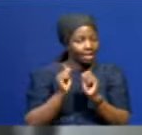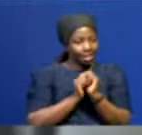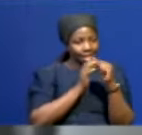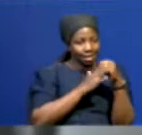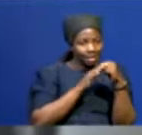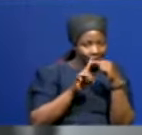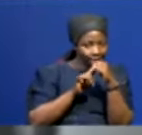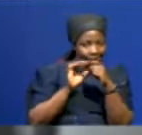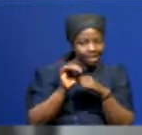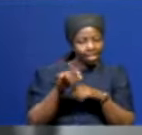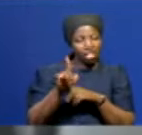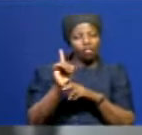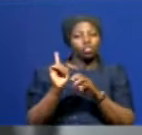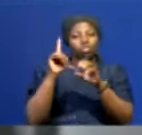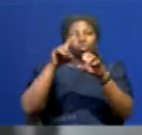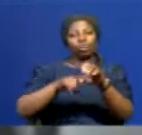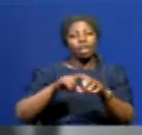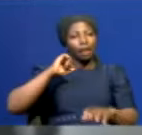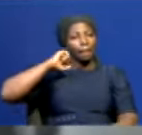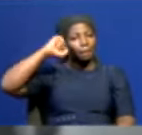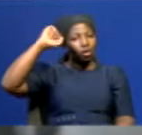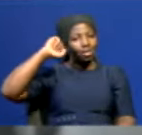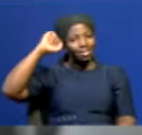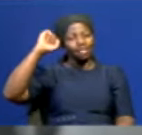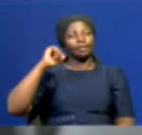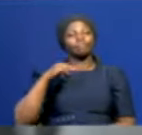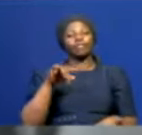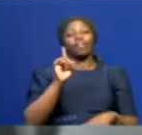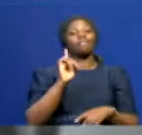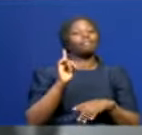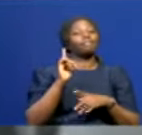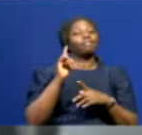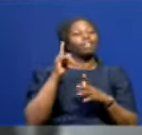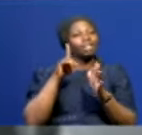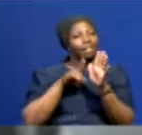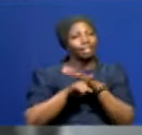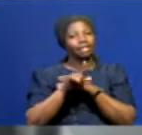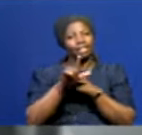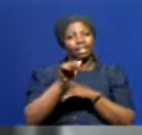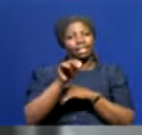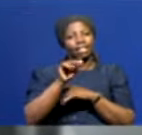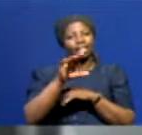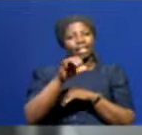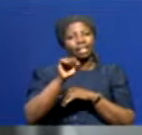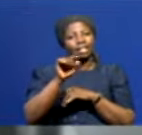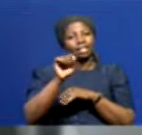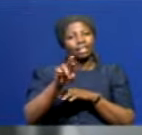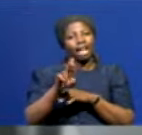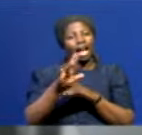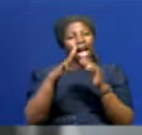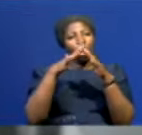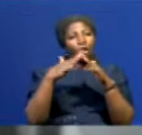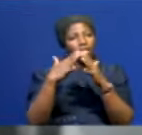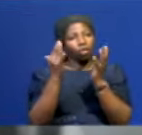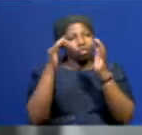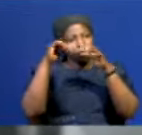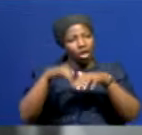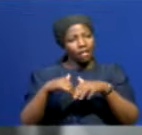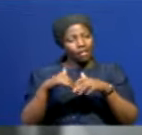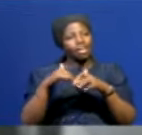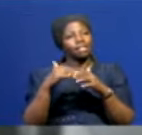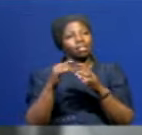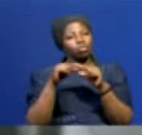1960s, Matano joined politics. He was in the Lancaster House Conference's delegation of